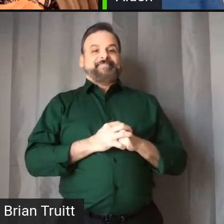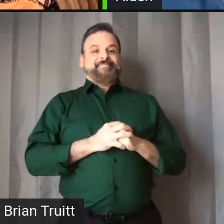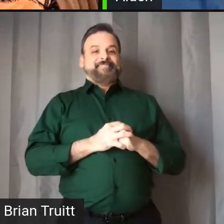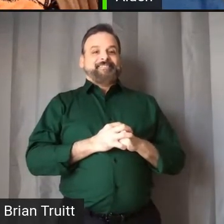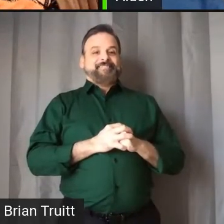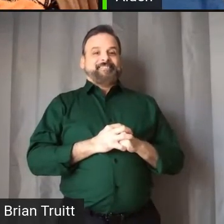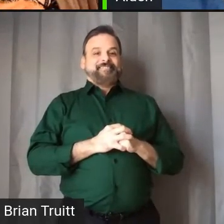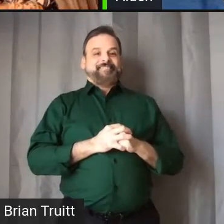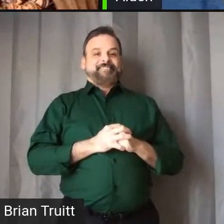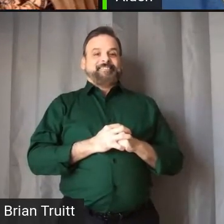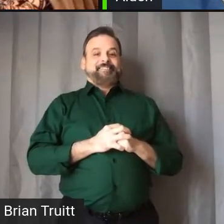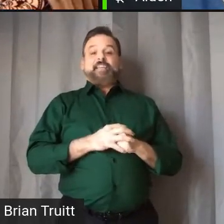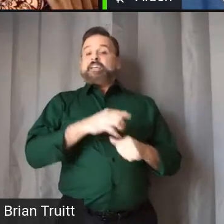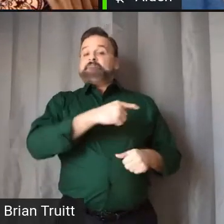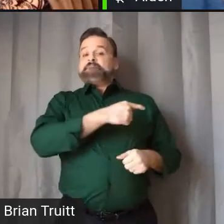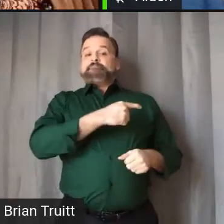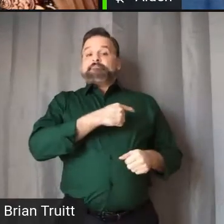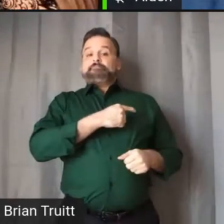I guess I'll start.